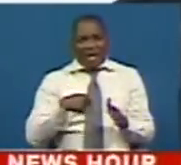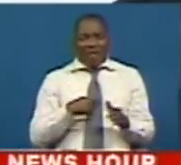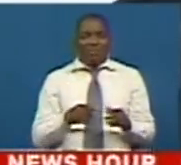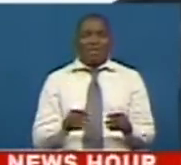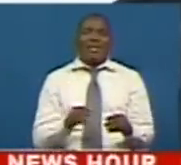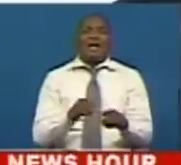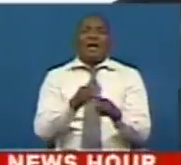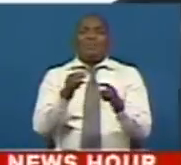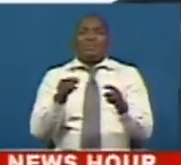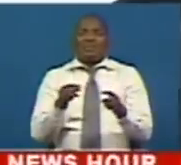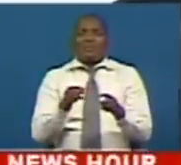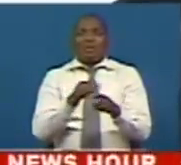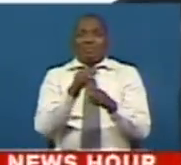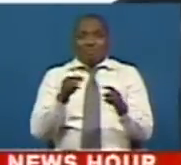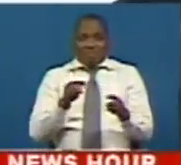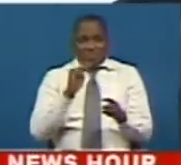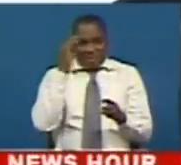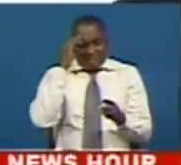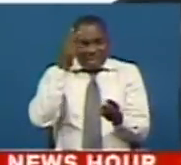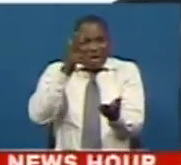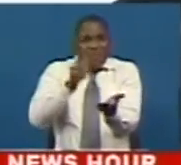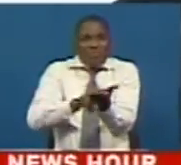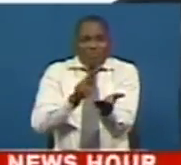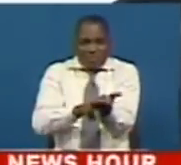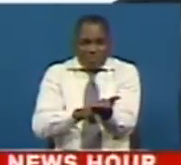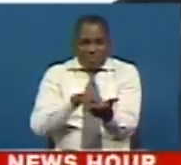ministerial approval to